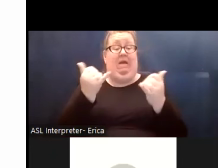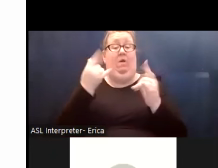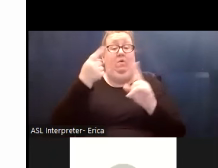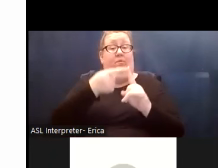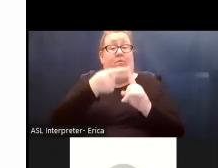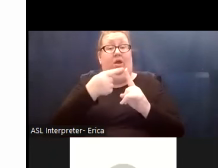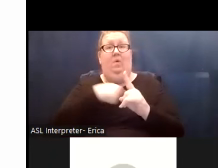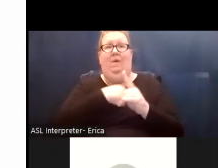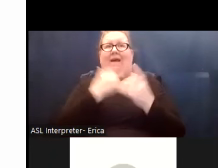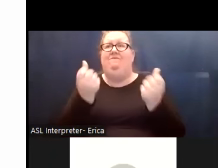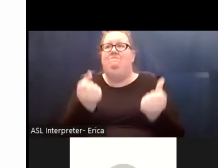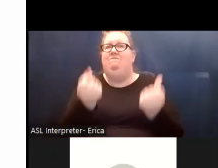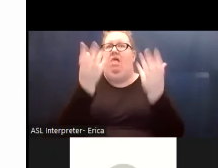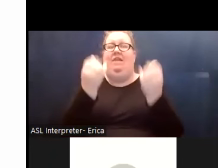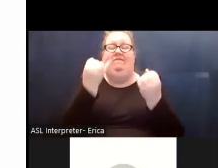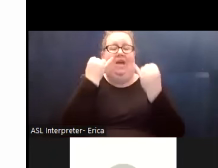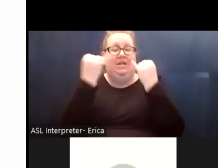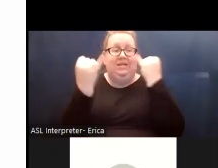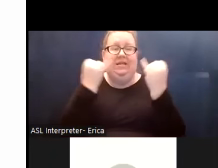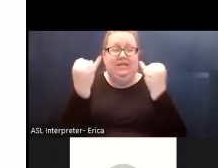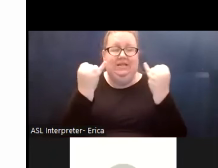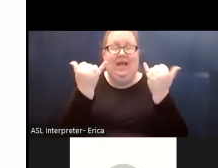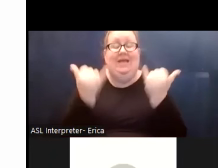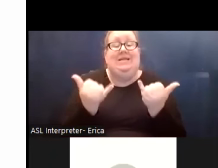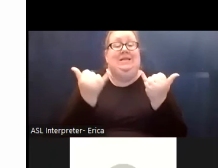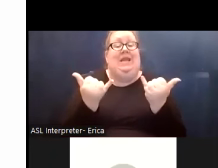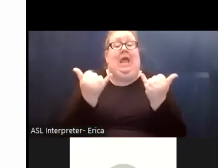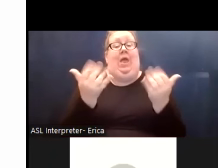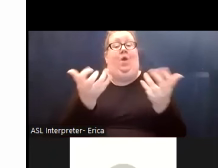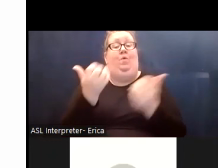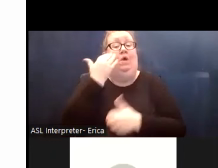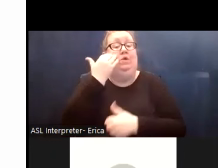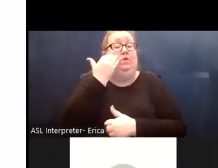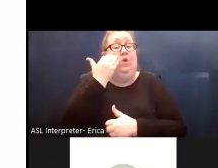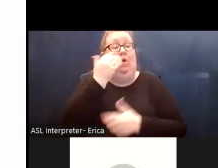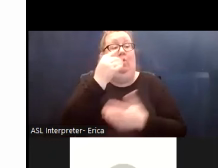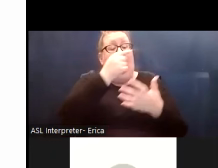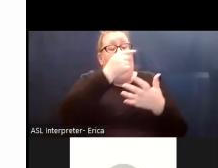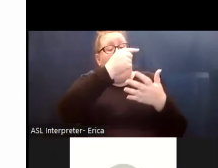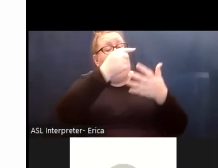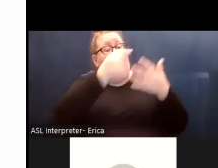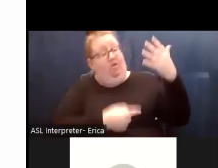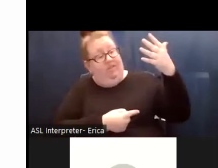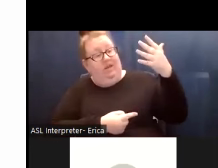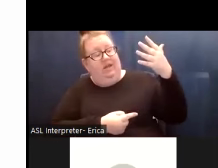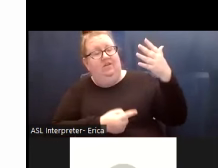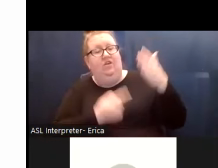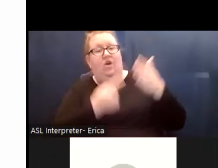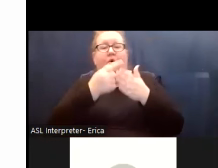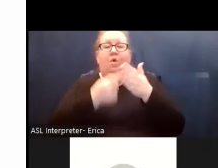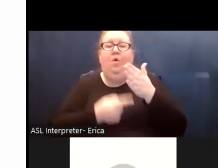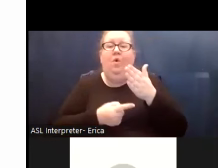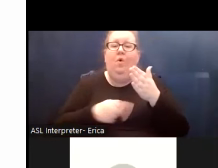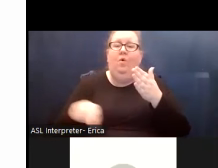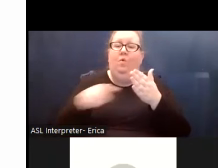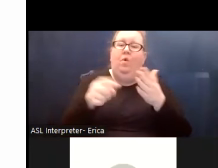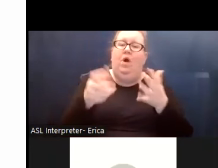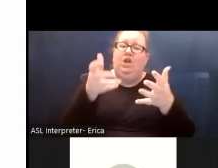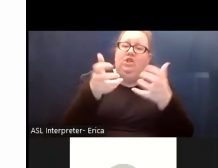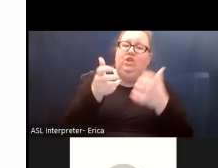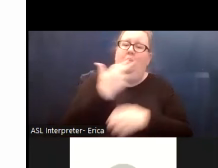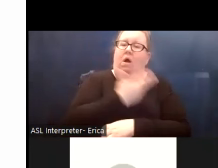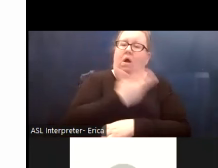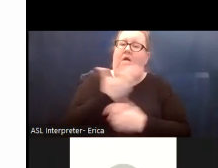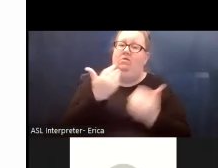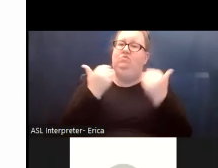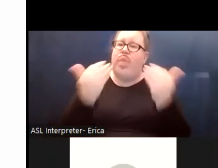have a lot of ideas, and we really want to know, from all these ideas, what sticks, what do you want us to pursue